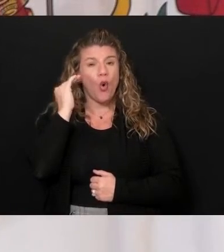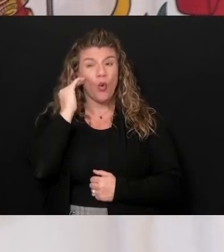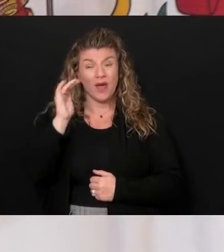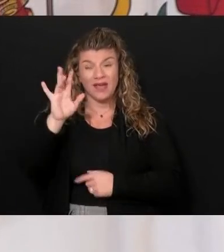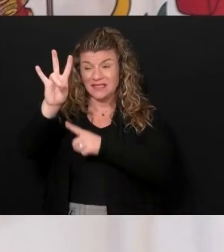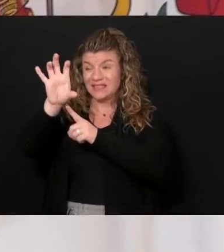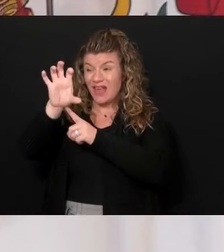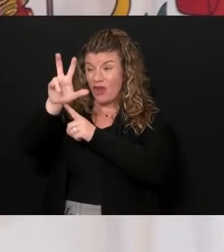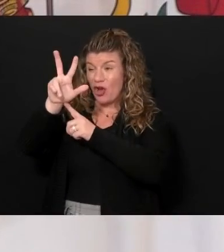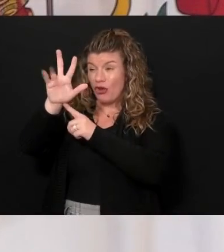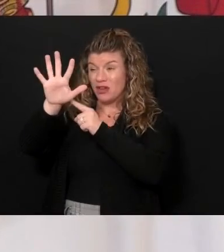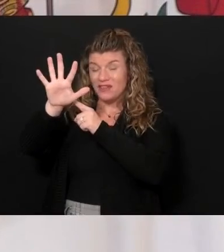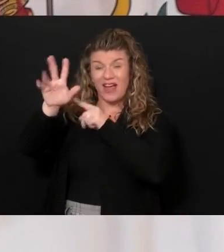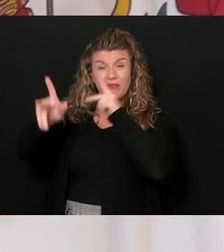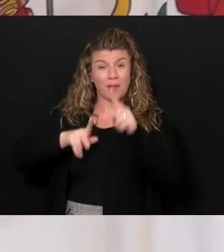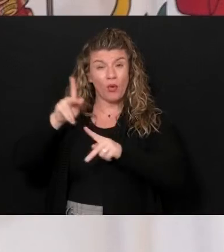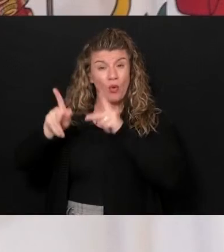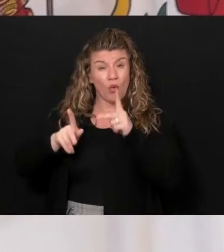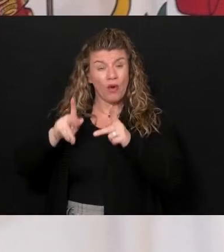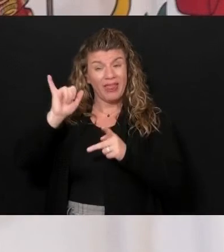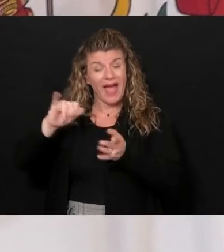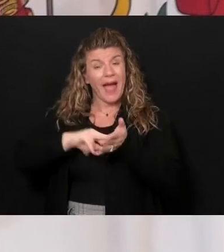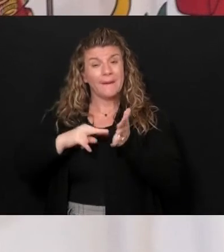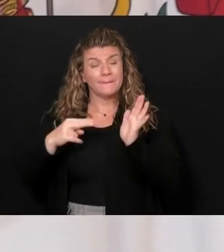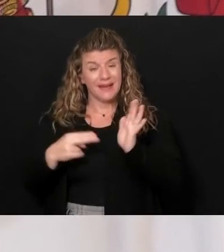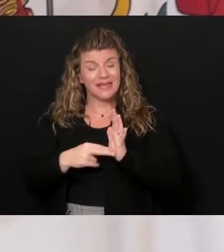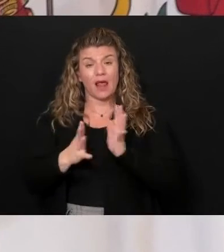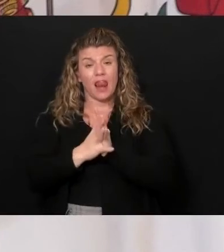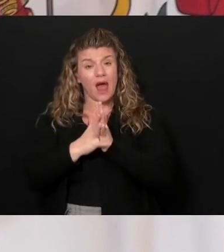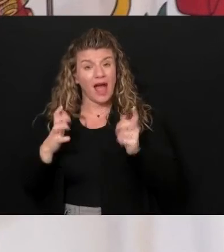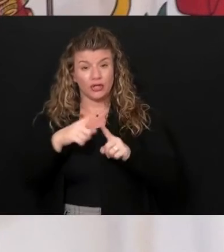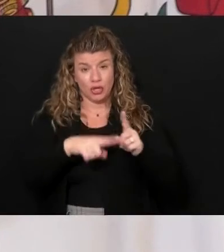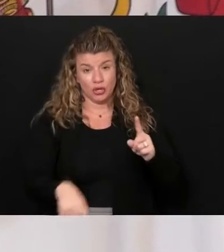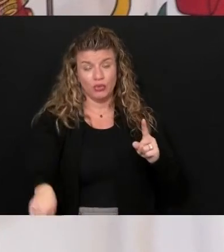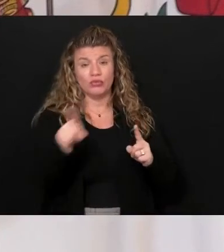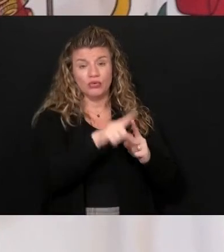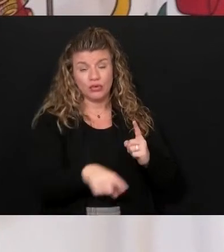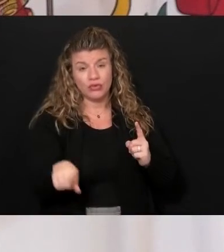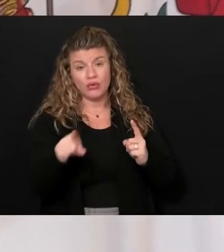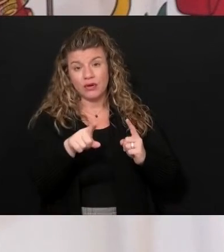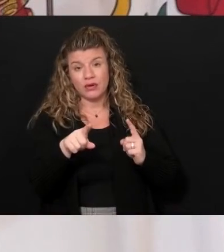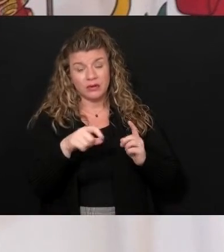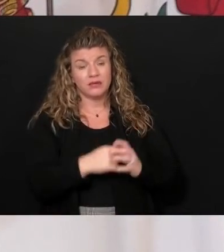735 great West Virginians have meant to all of us.